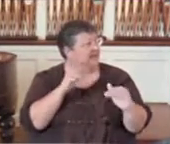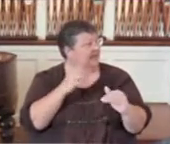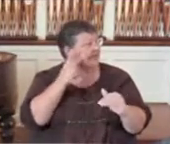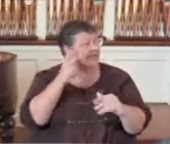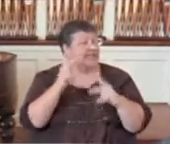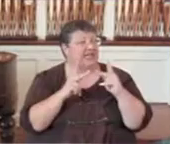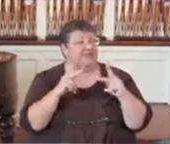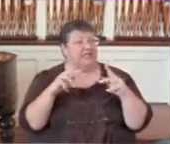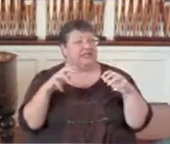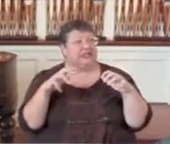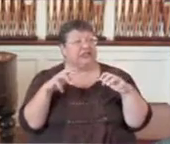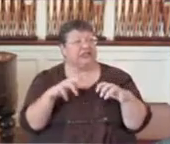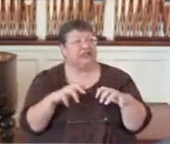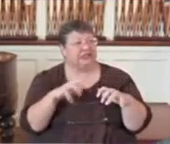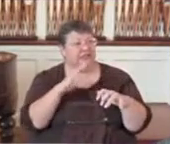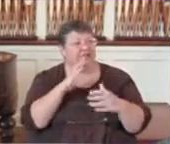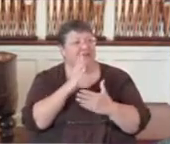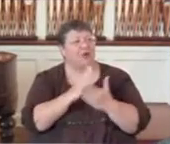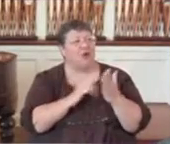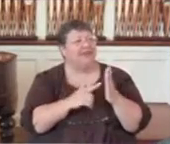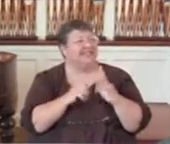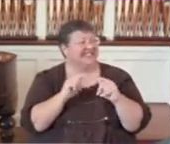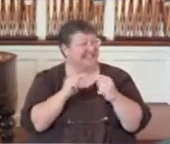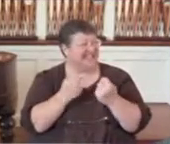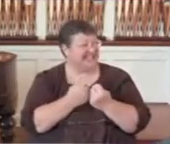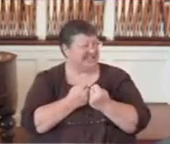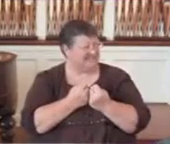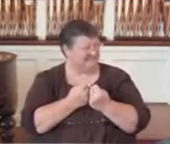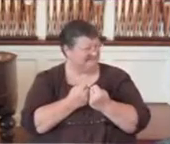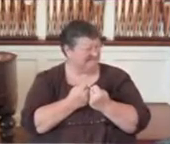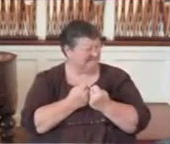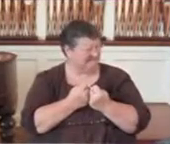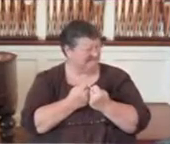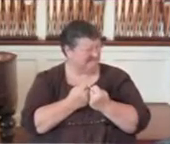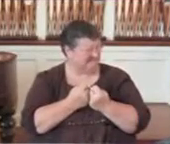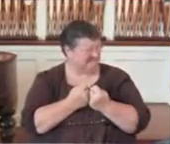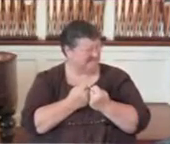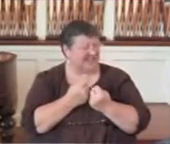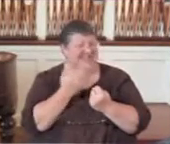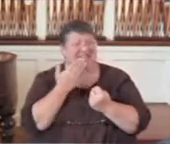people crowding to be a part of this team. So,